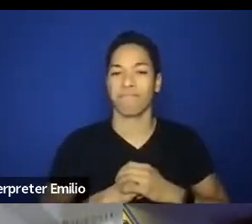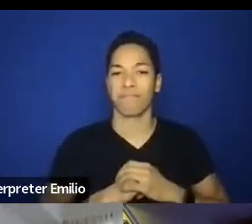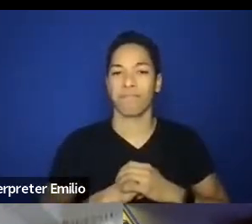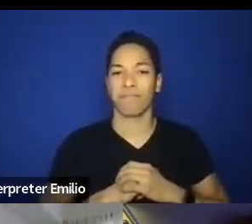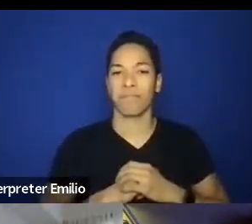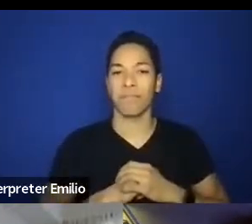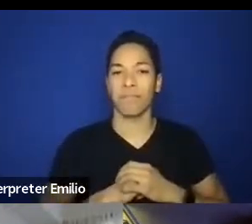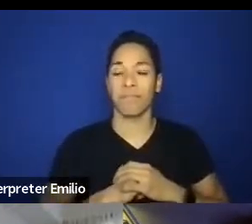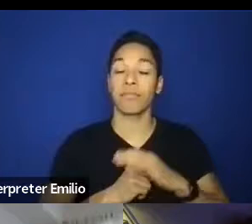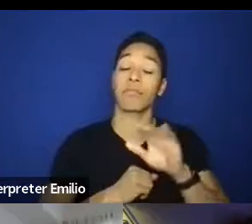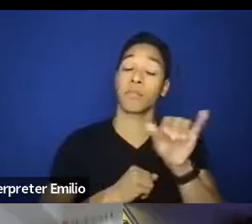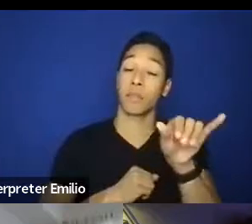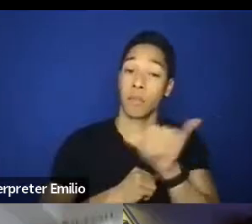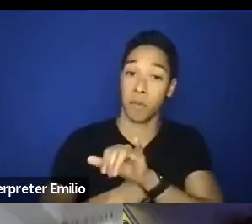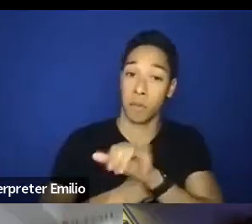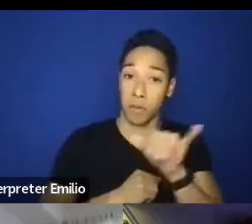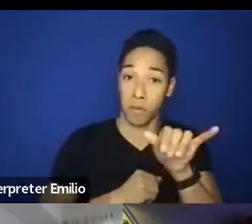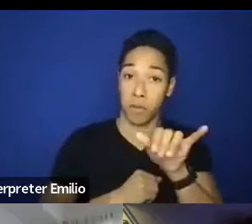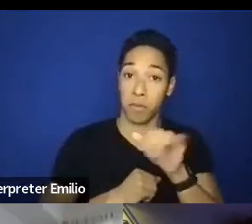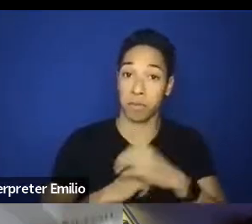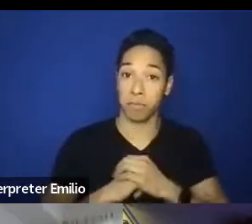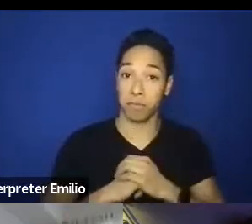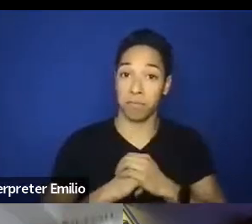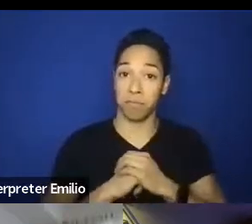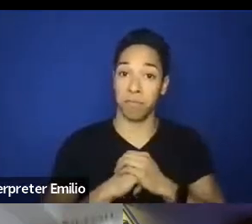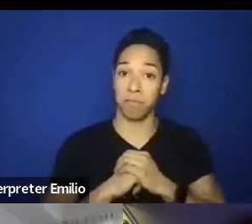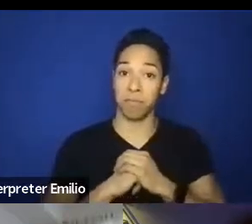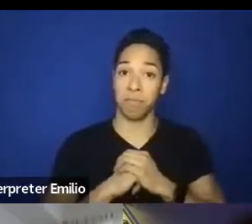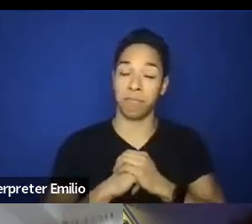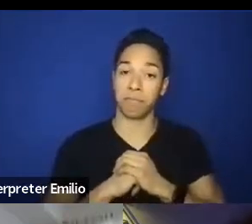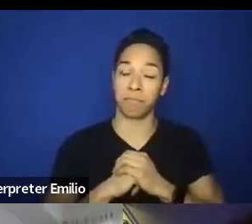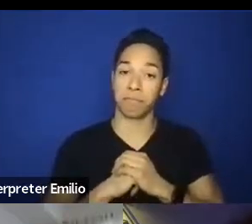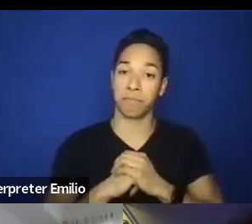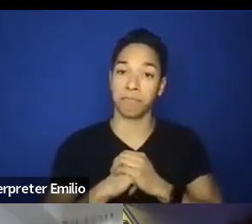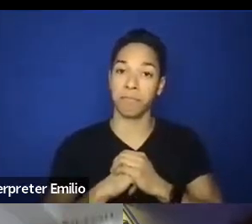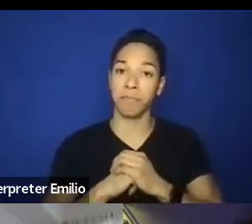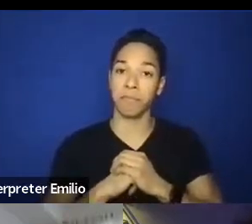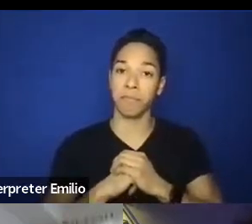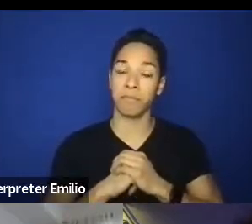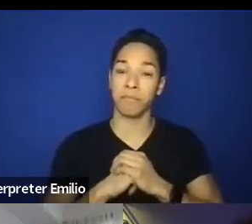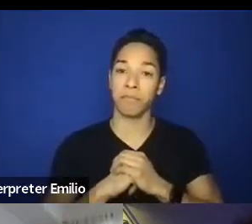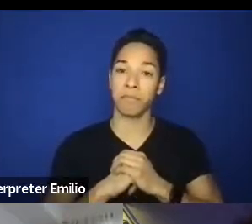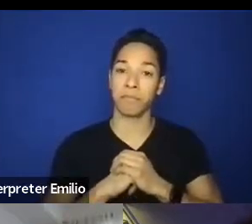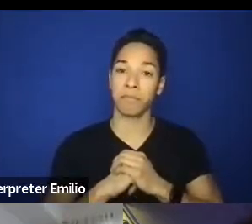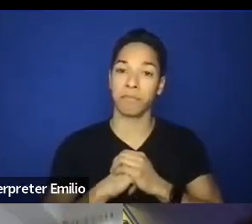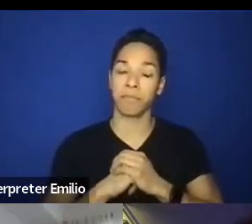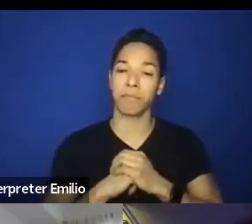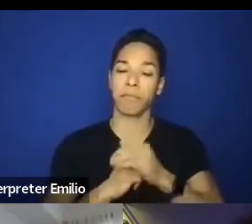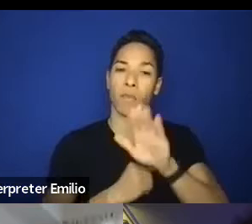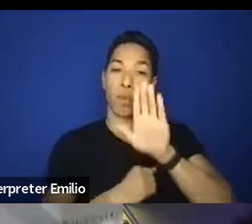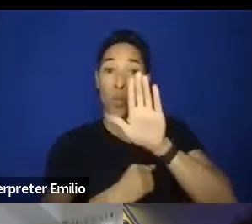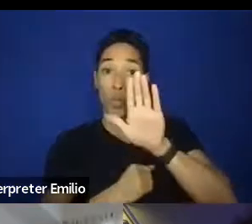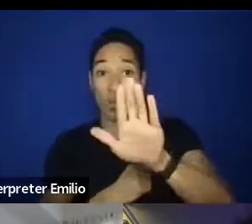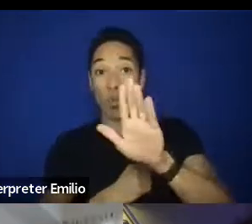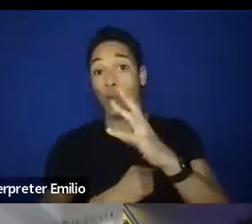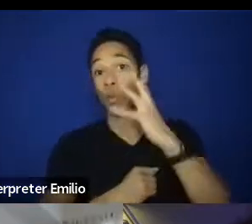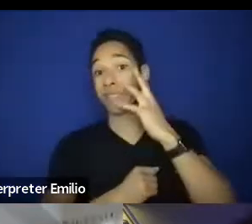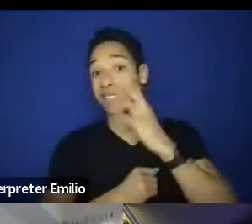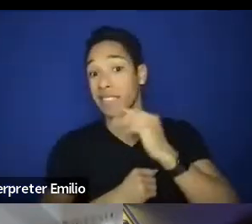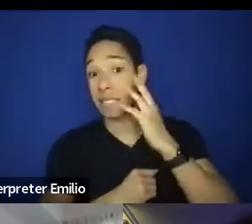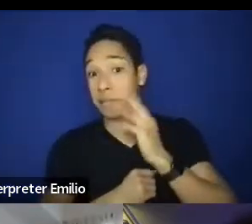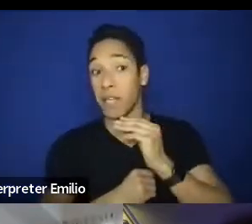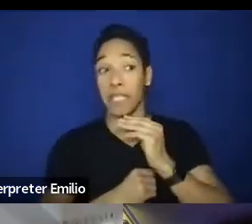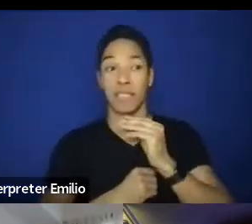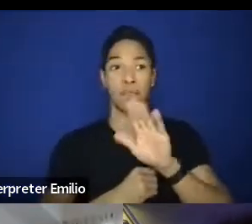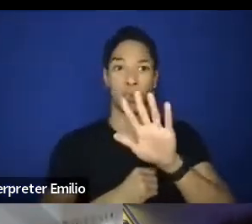And also like understanding the worth of your experience and your point of